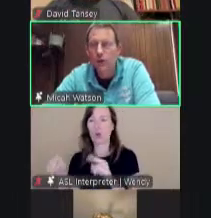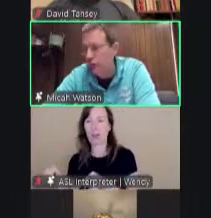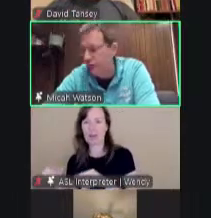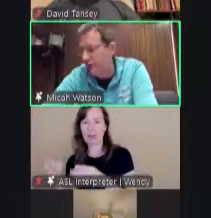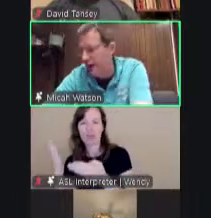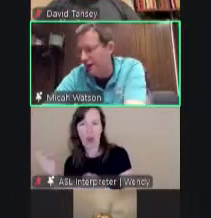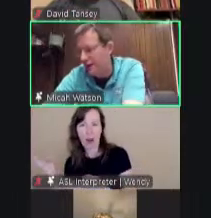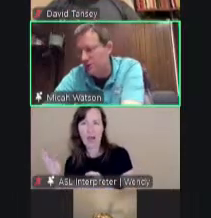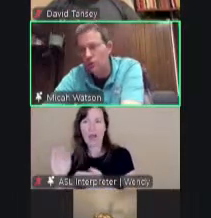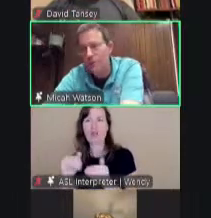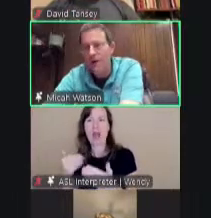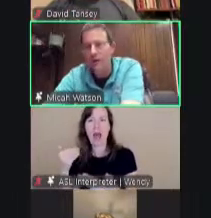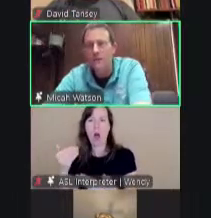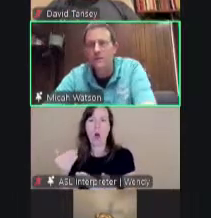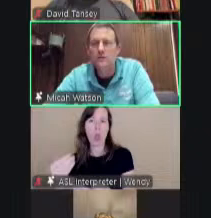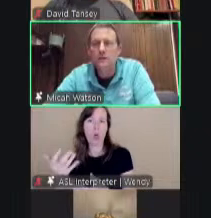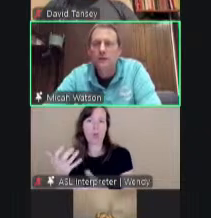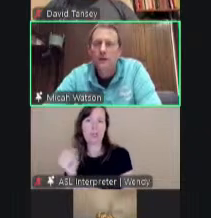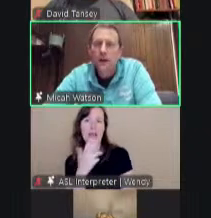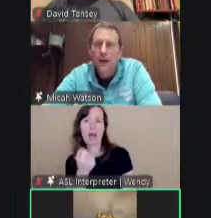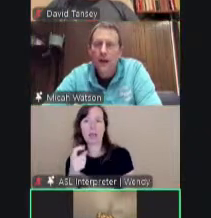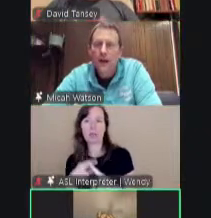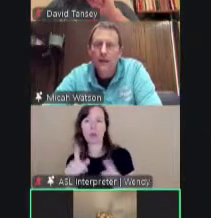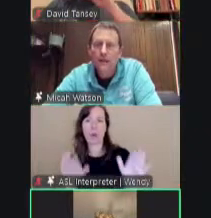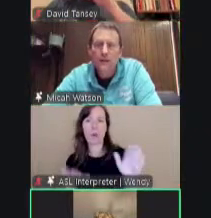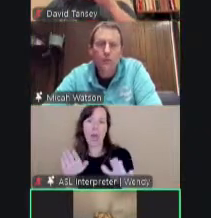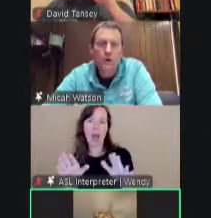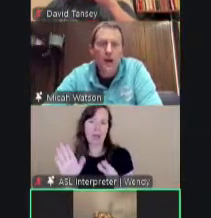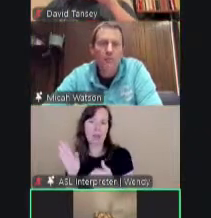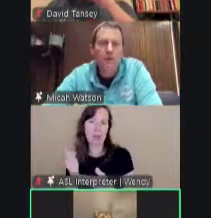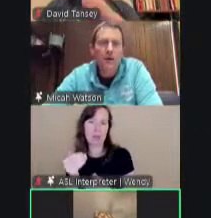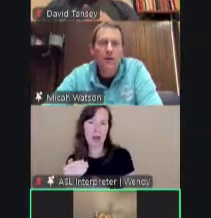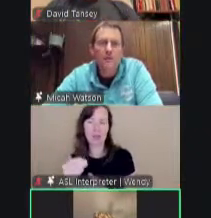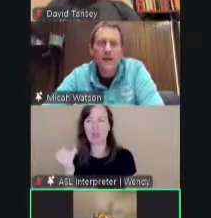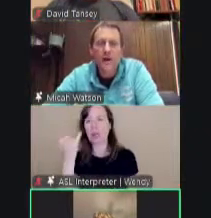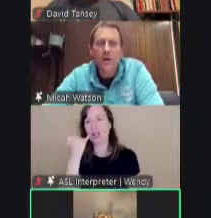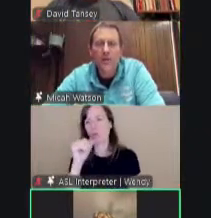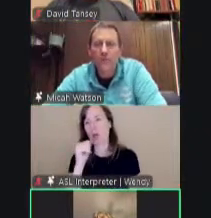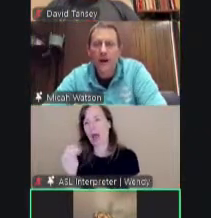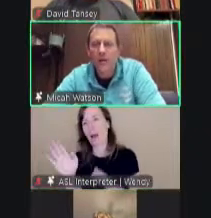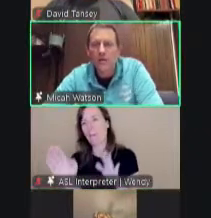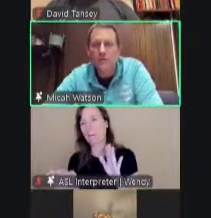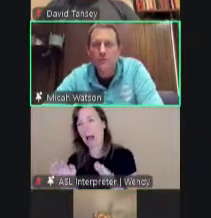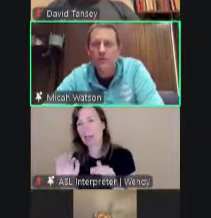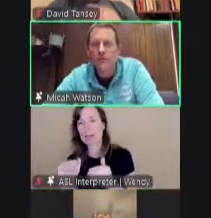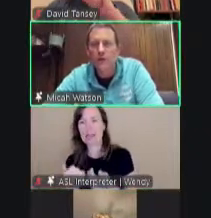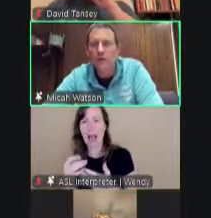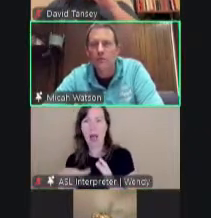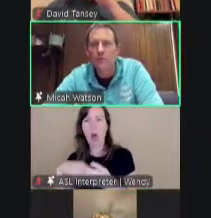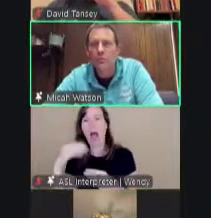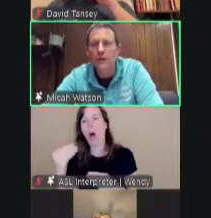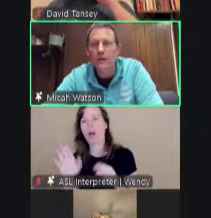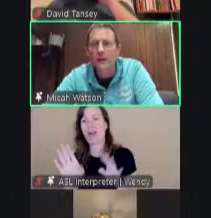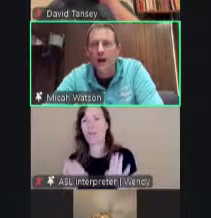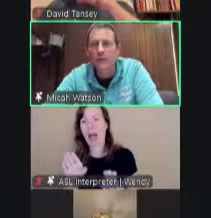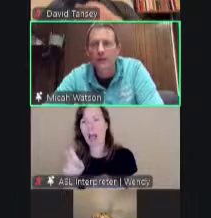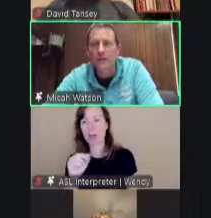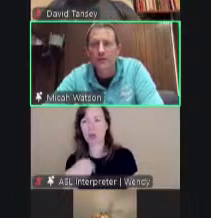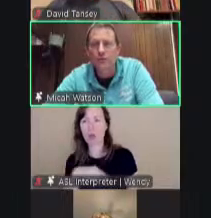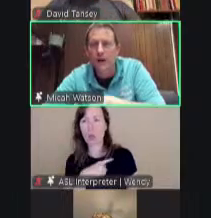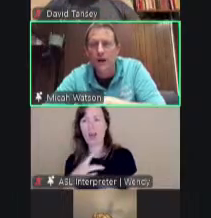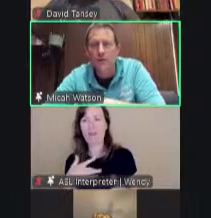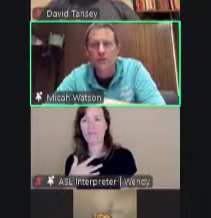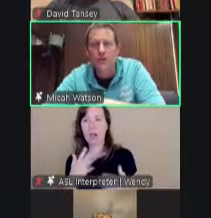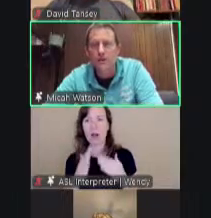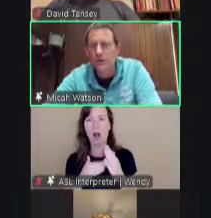how close does that get us to balance? And if we're not balanced, how out of balance do we feel comfortable being? I think that's